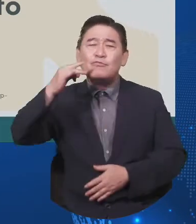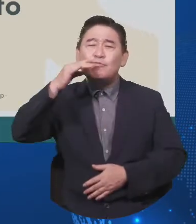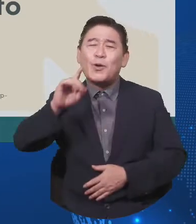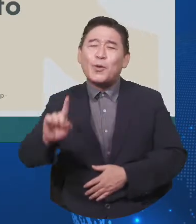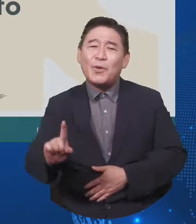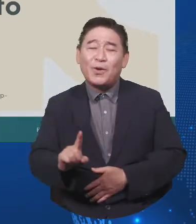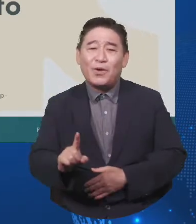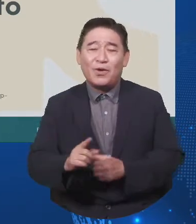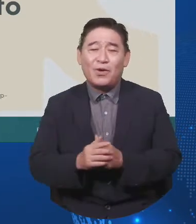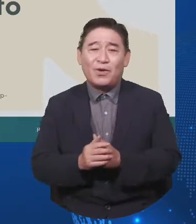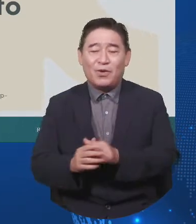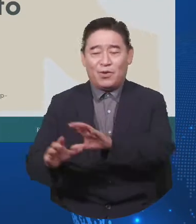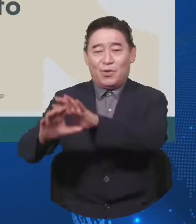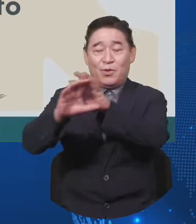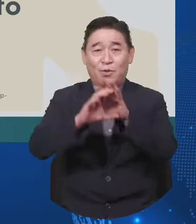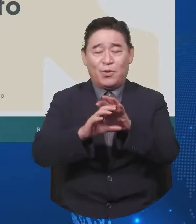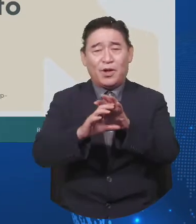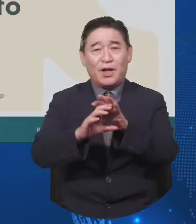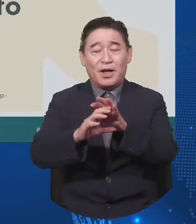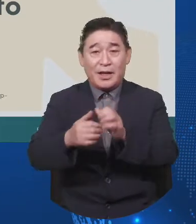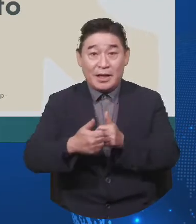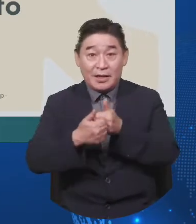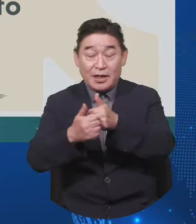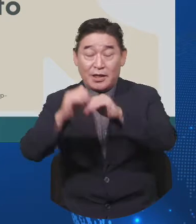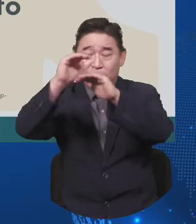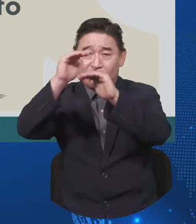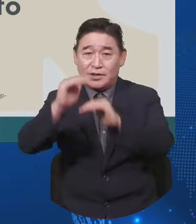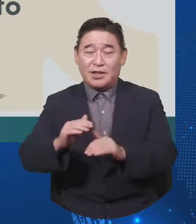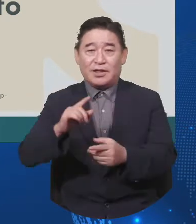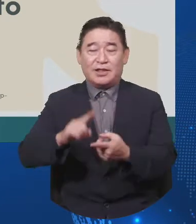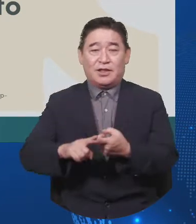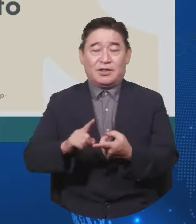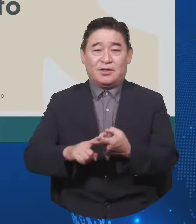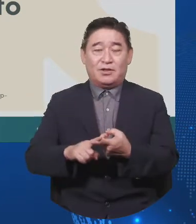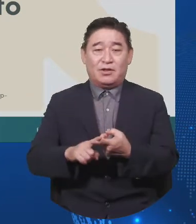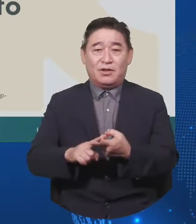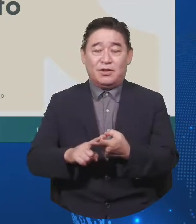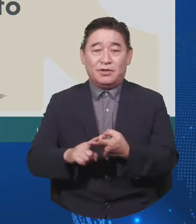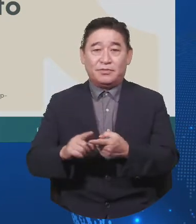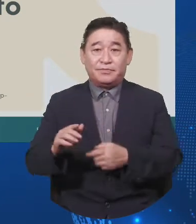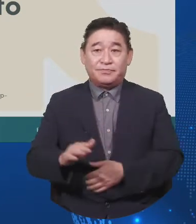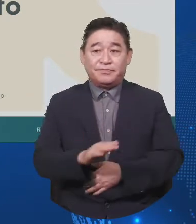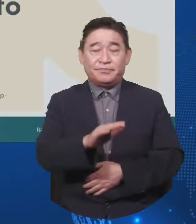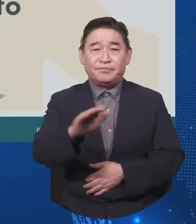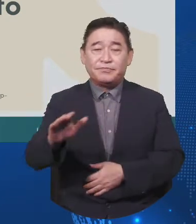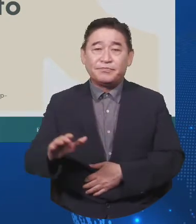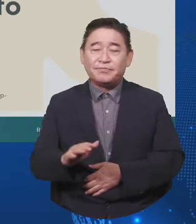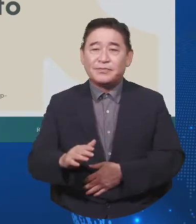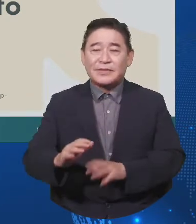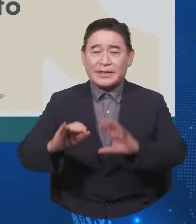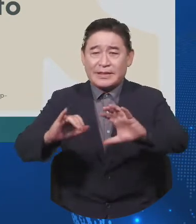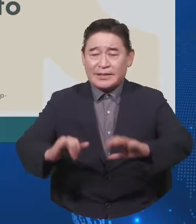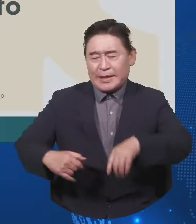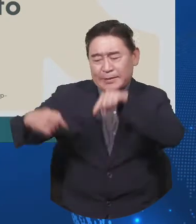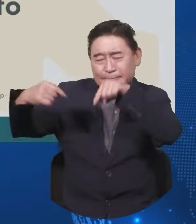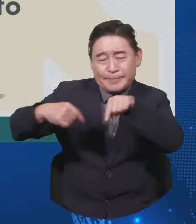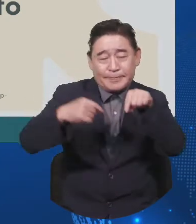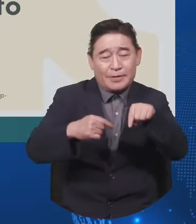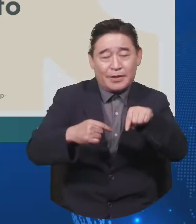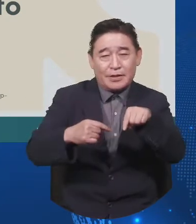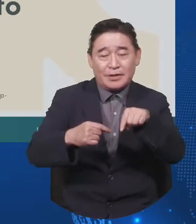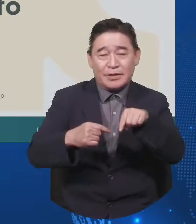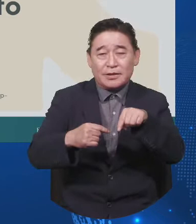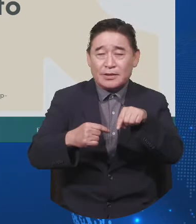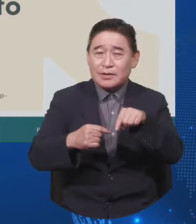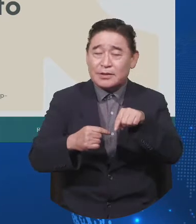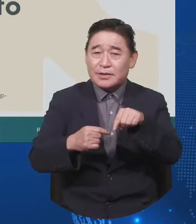to COVID-19 moved us closer to a more global model of cooperation for development. As an